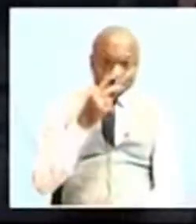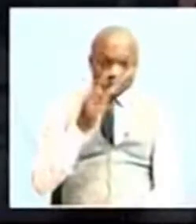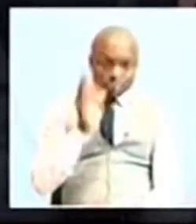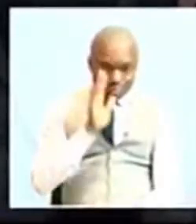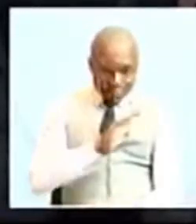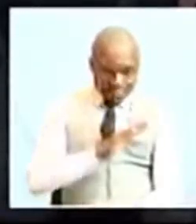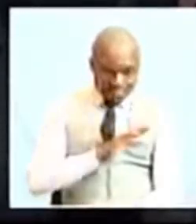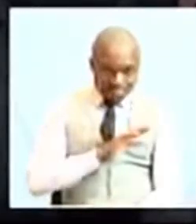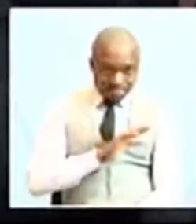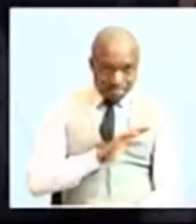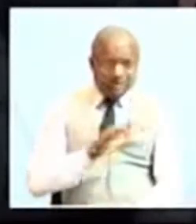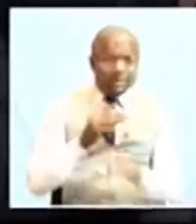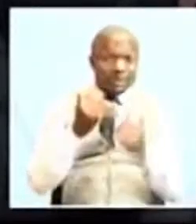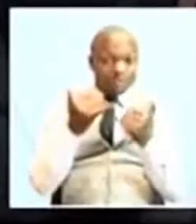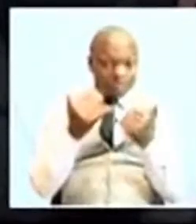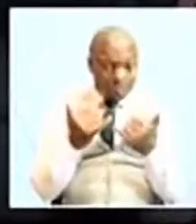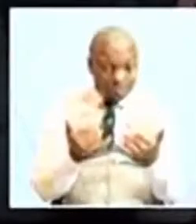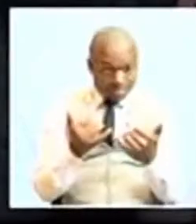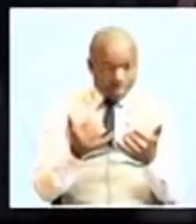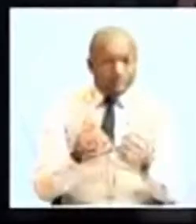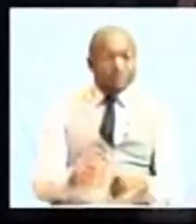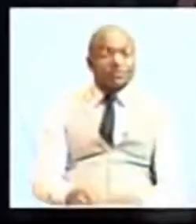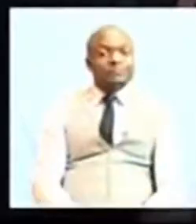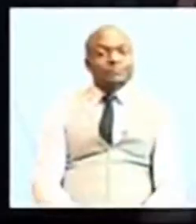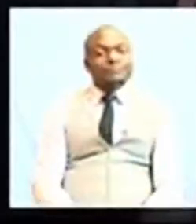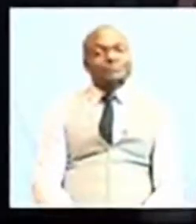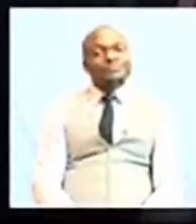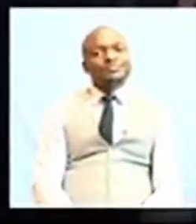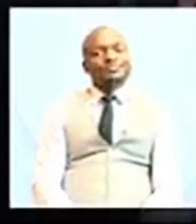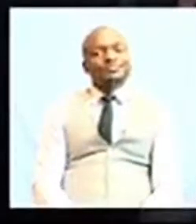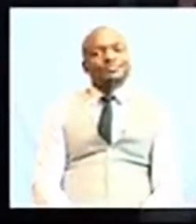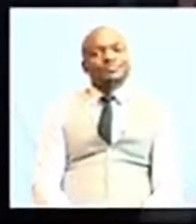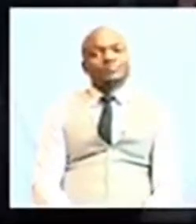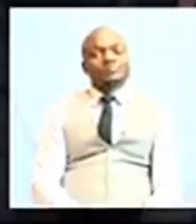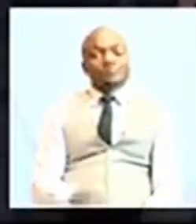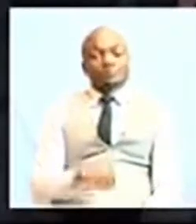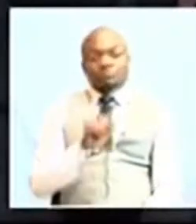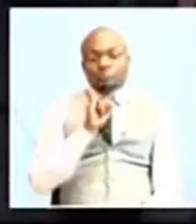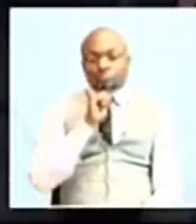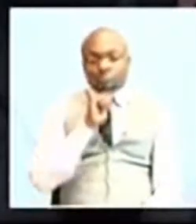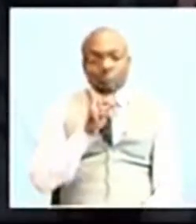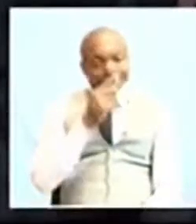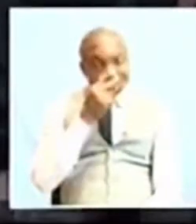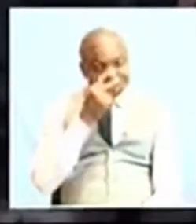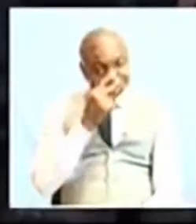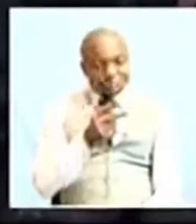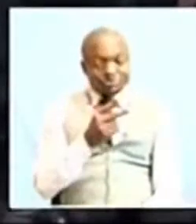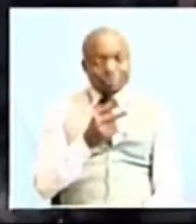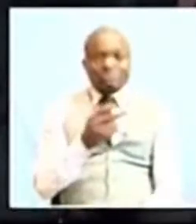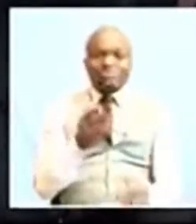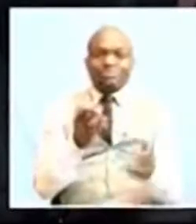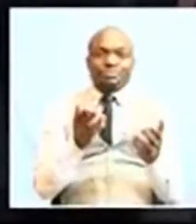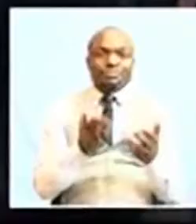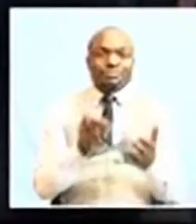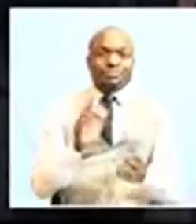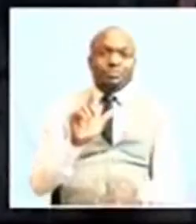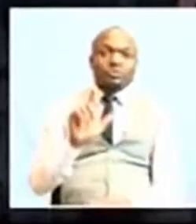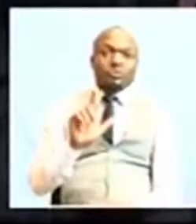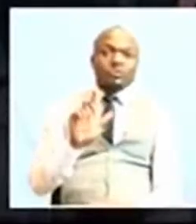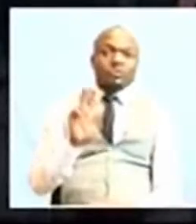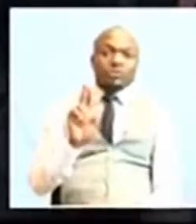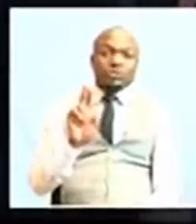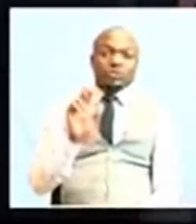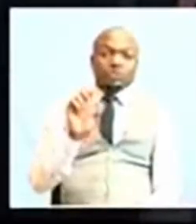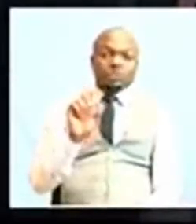Exactly. So now, I haven't seen the Lusinga. but of course,